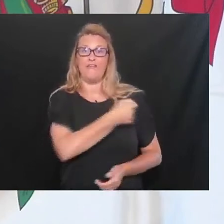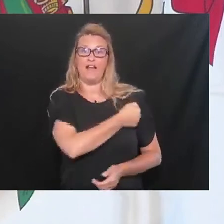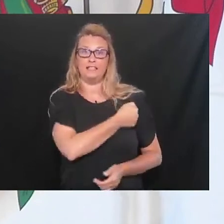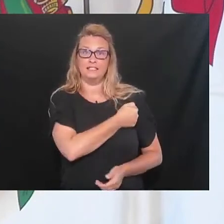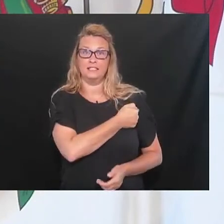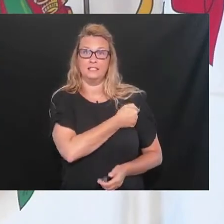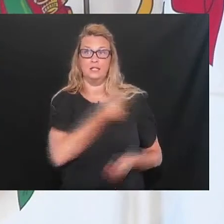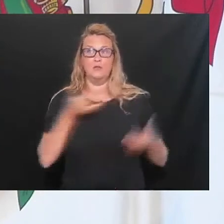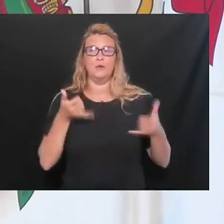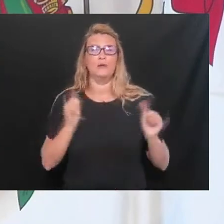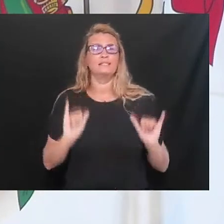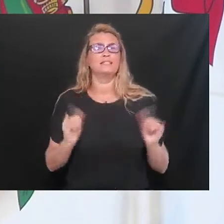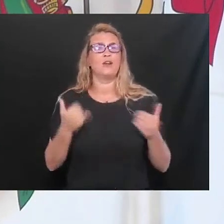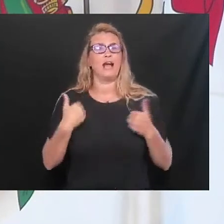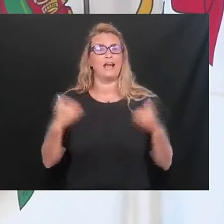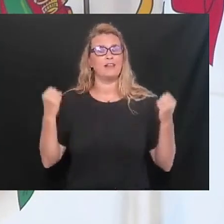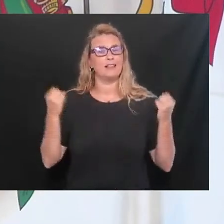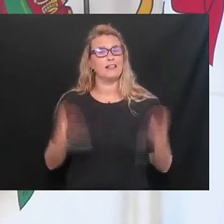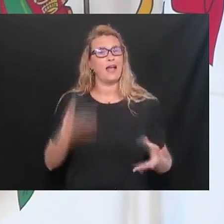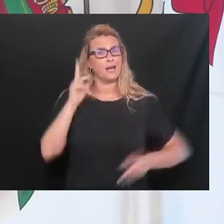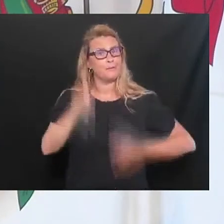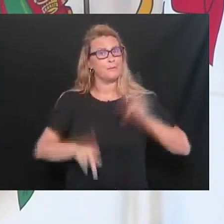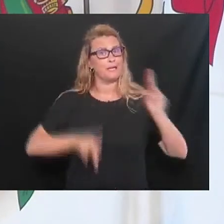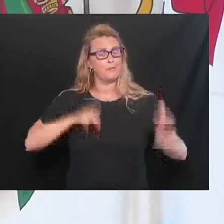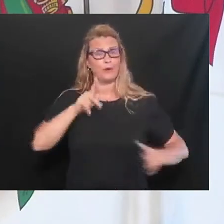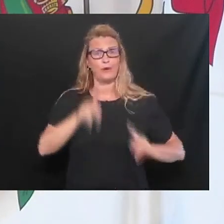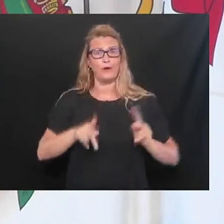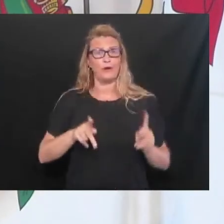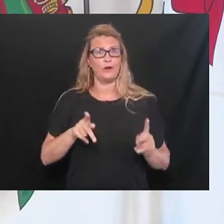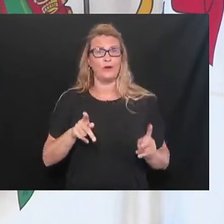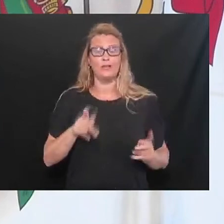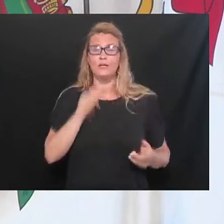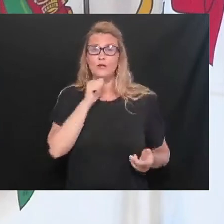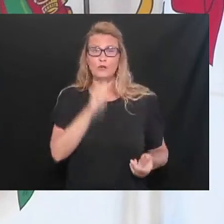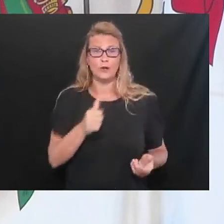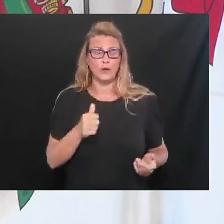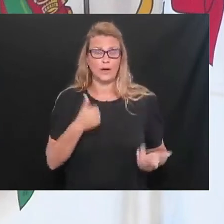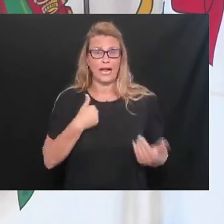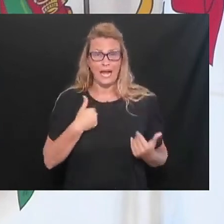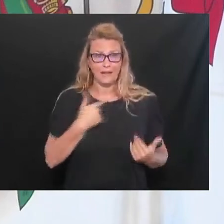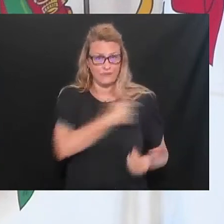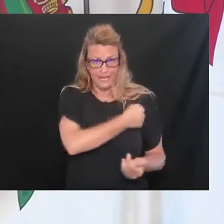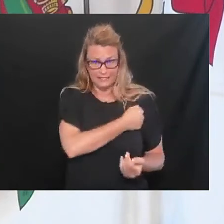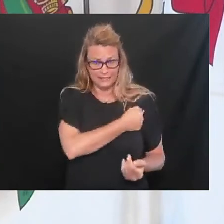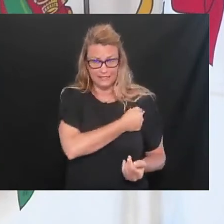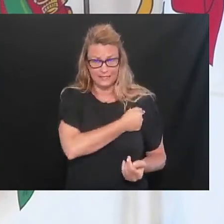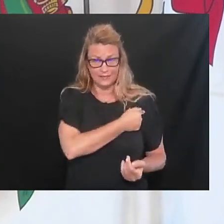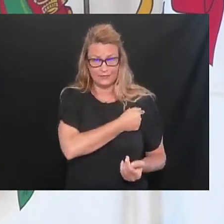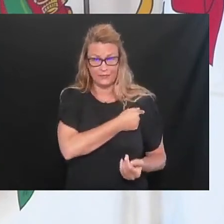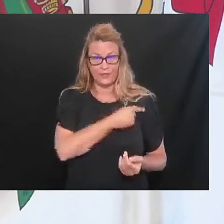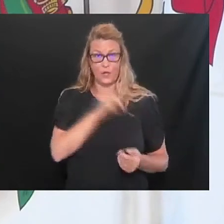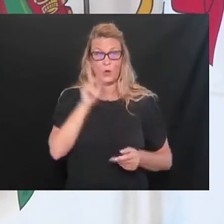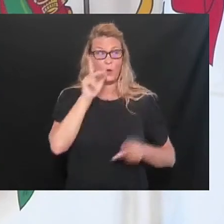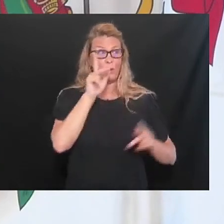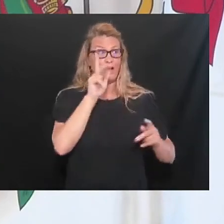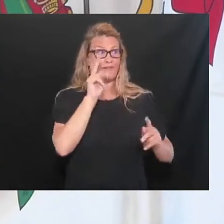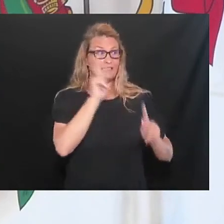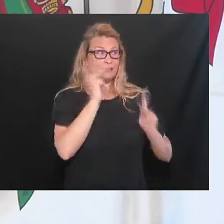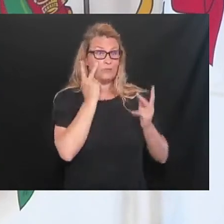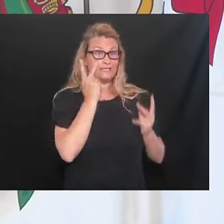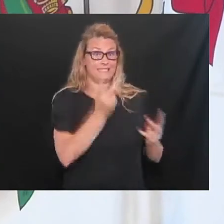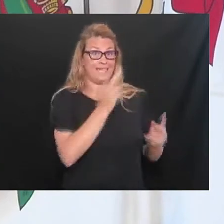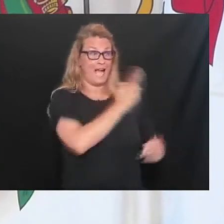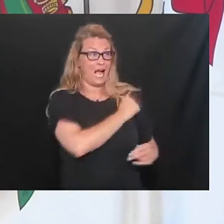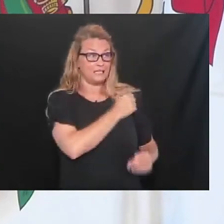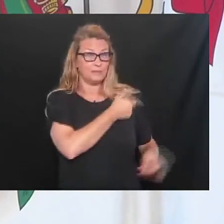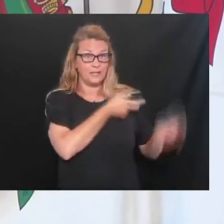still got a bunch of folks out there, do we not, June? You know, and with those folks, we have hospitalizations, we have deaths,